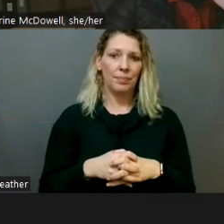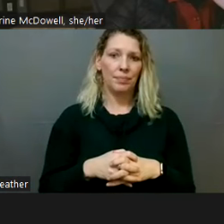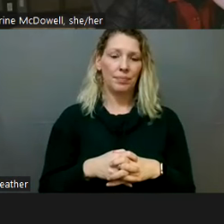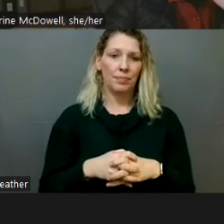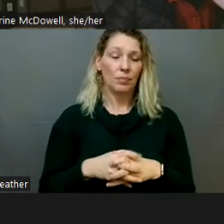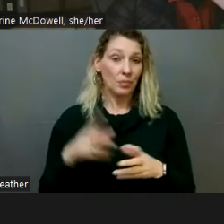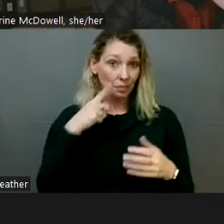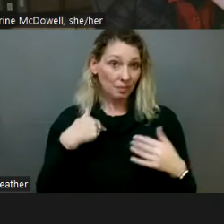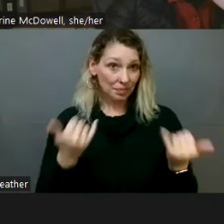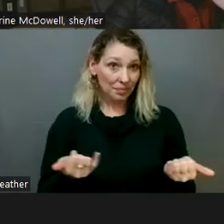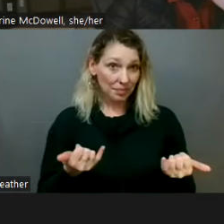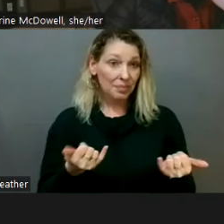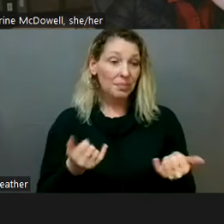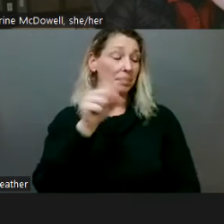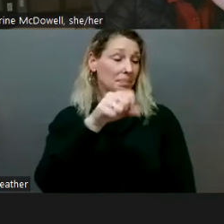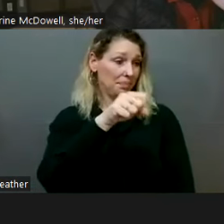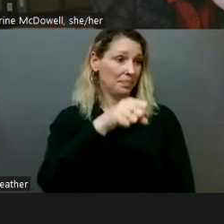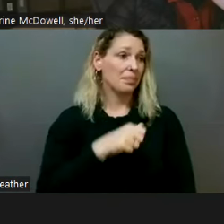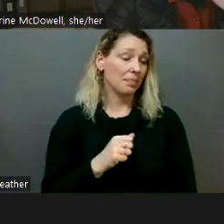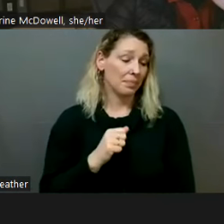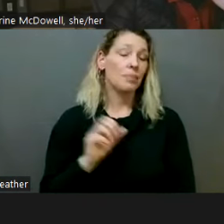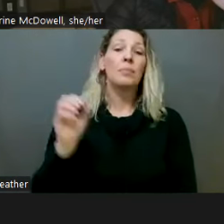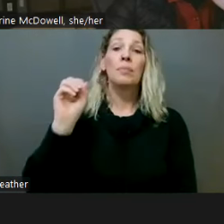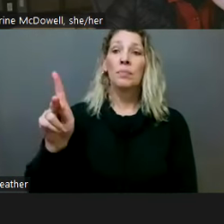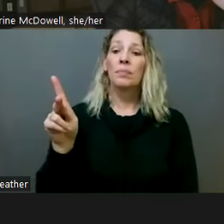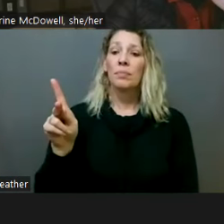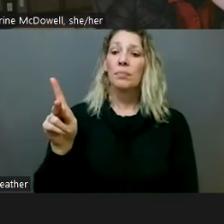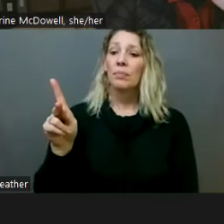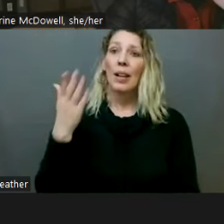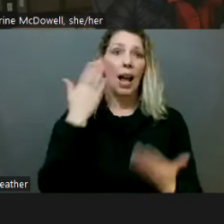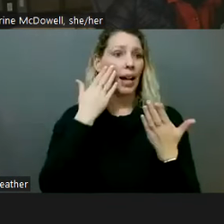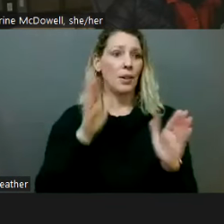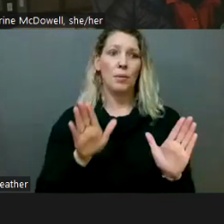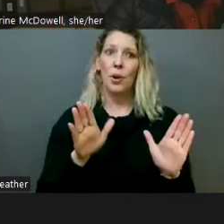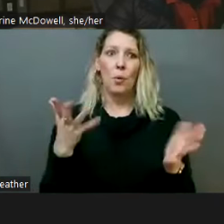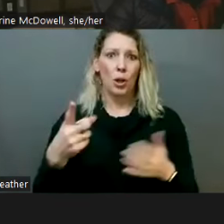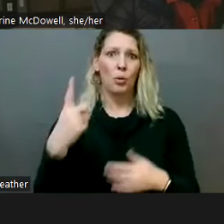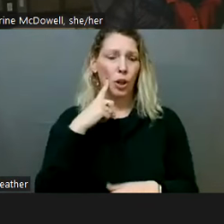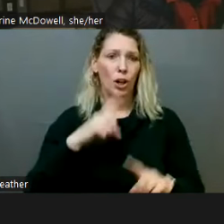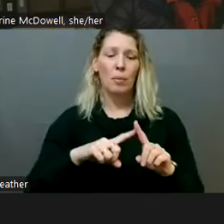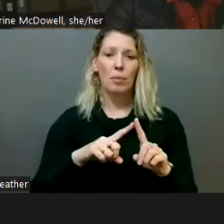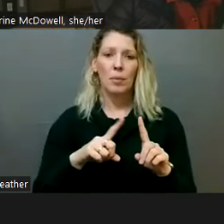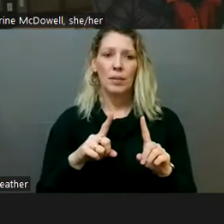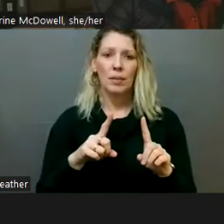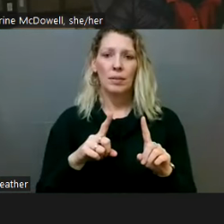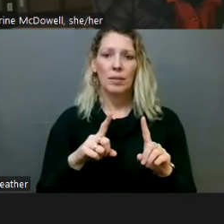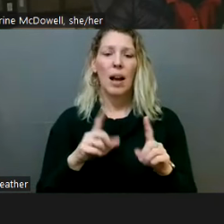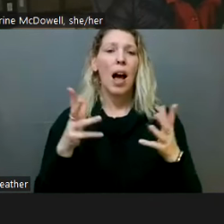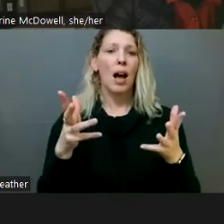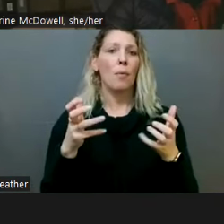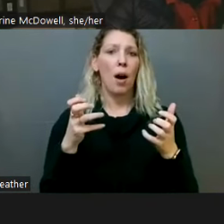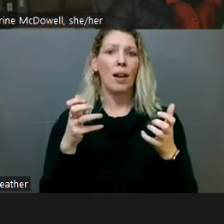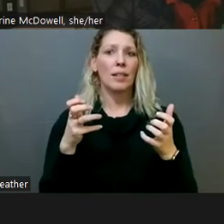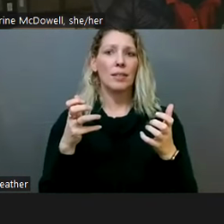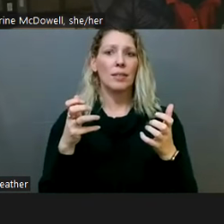you hear me now? Yes. Okay. I don't know what you heard, but I wanted to go back